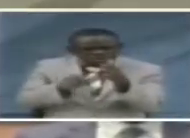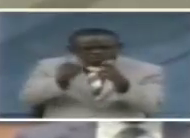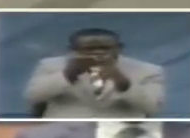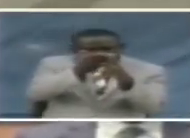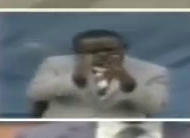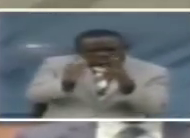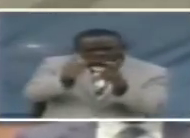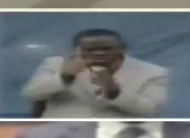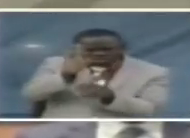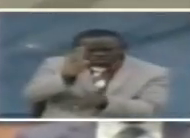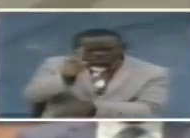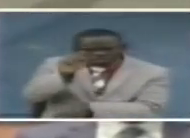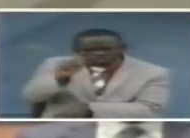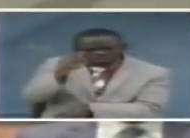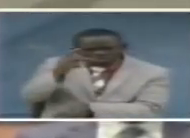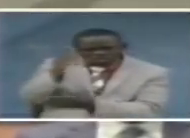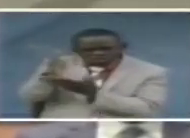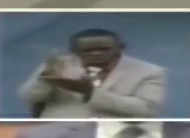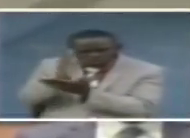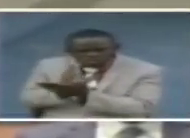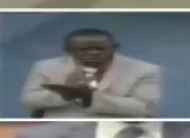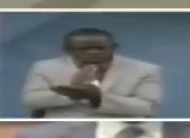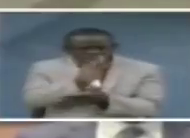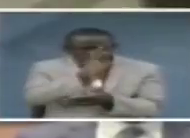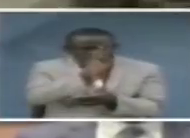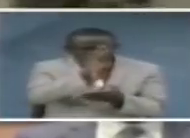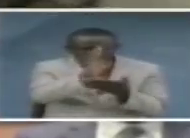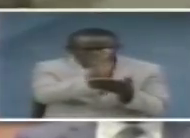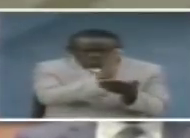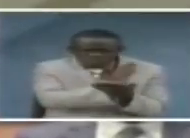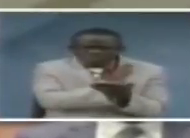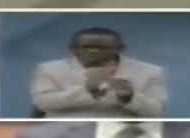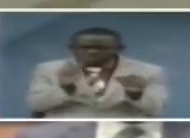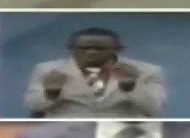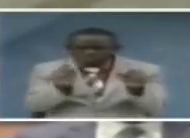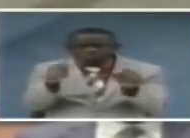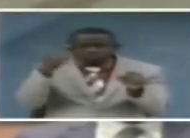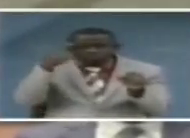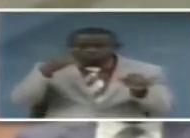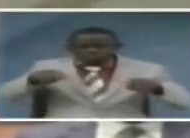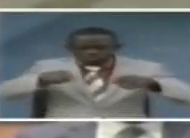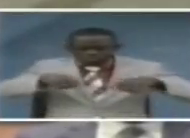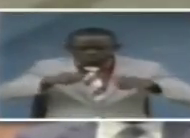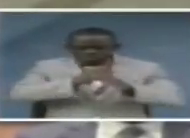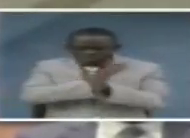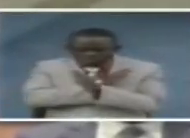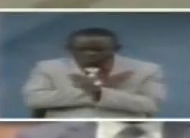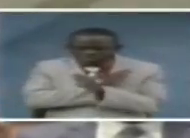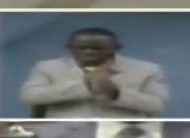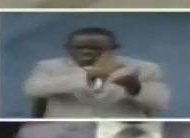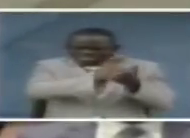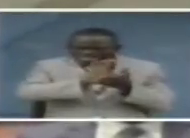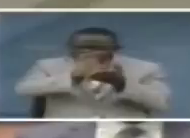this category include 7.3 billion and 7 billion for